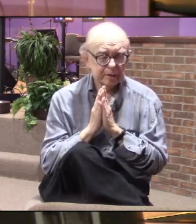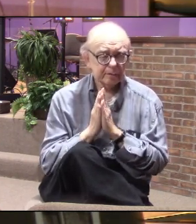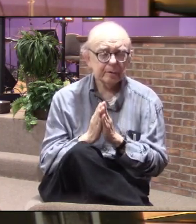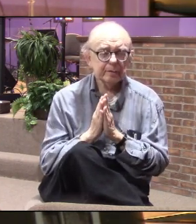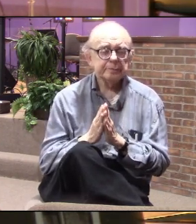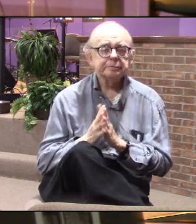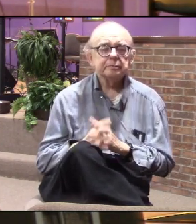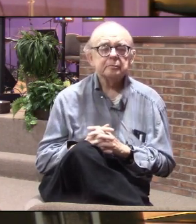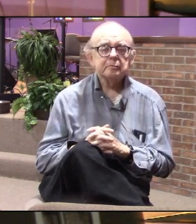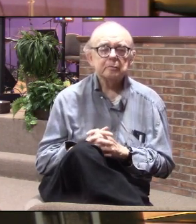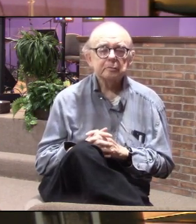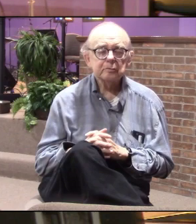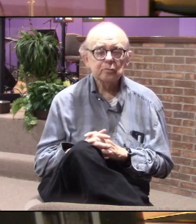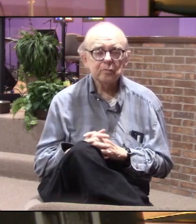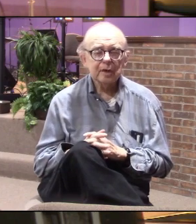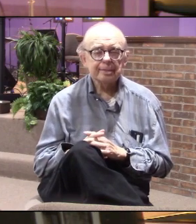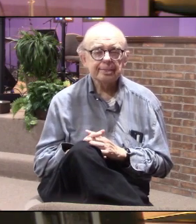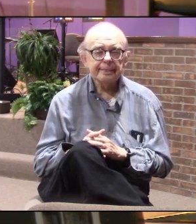praying.